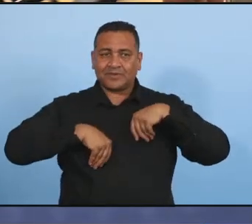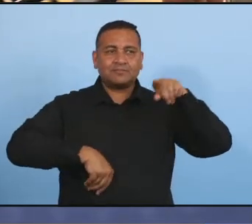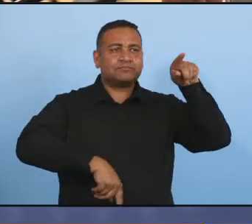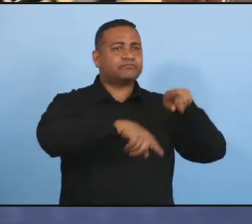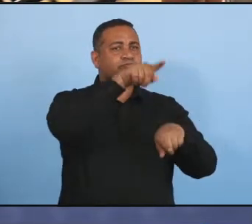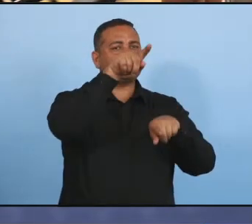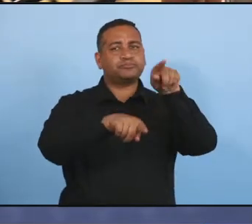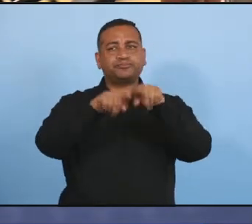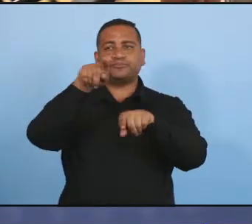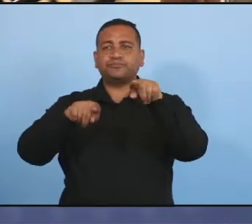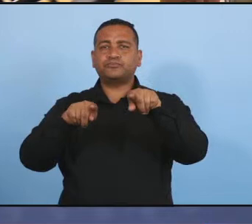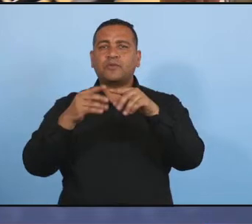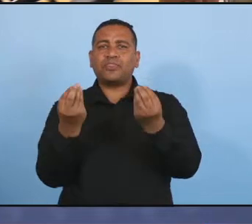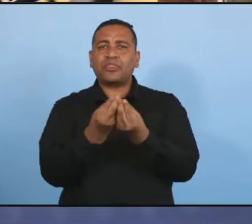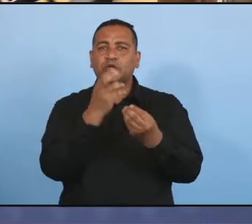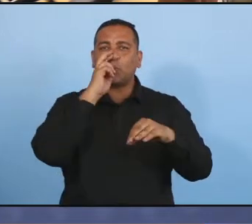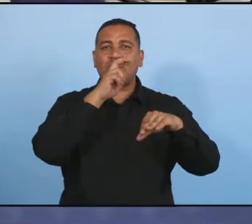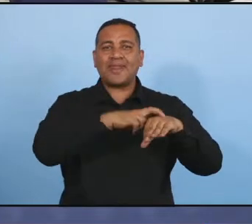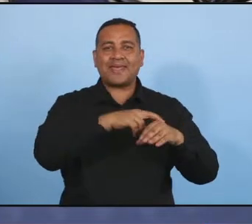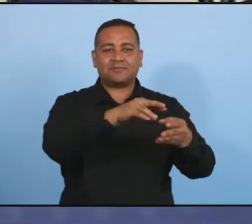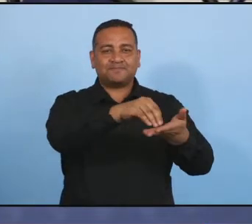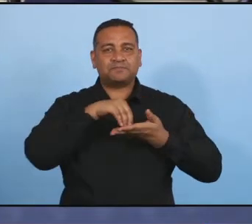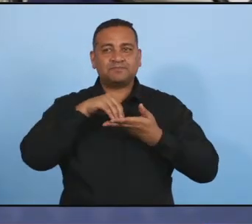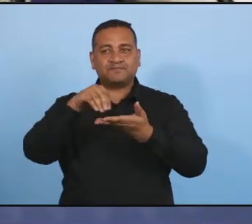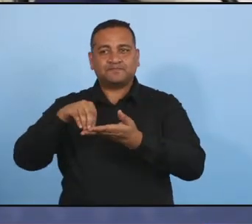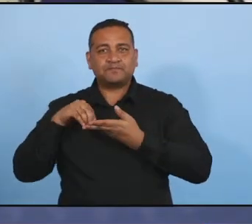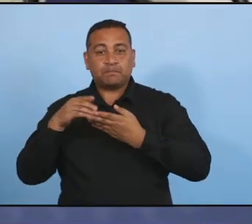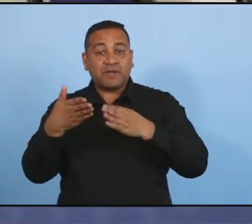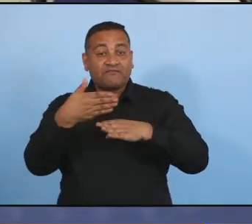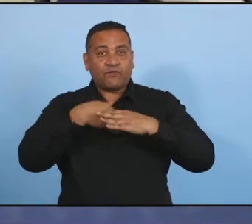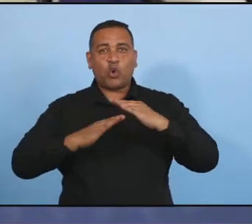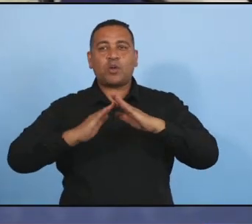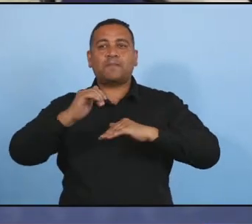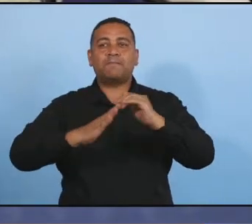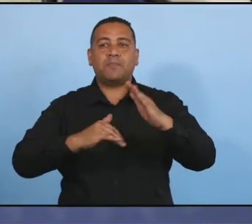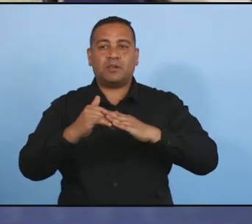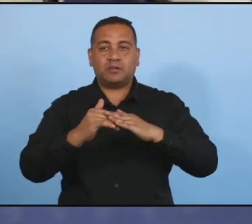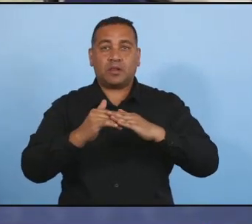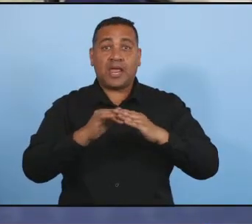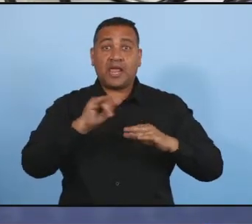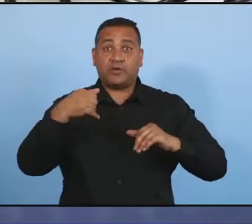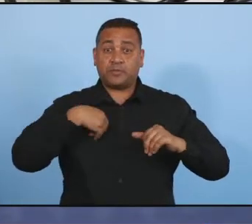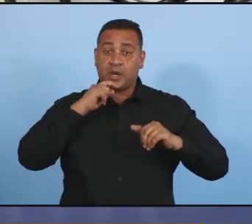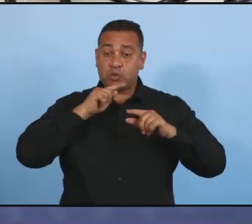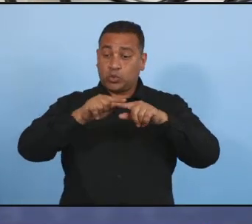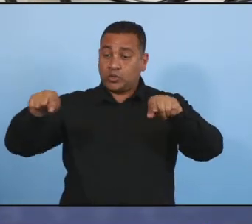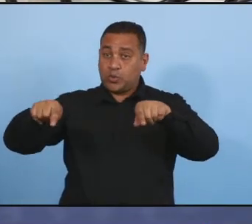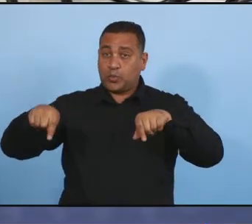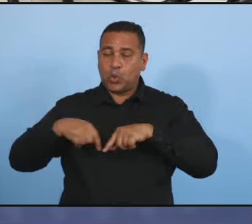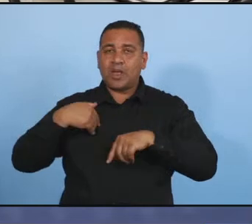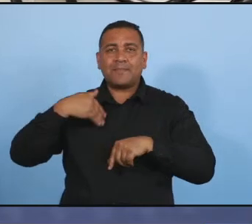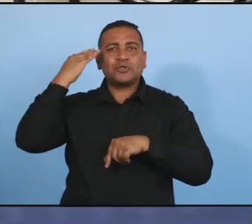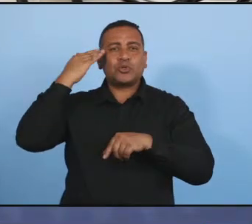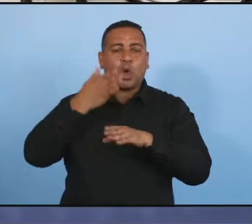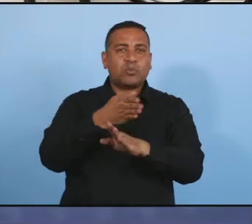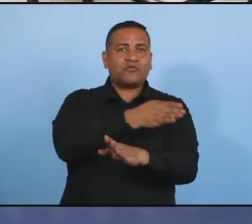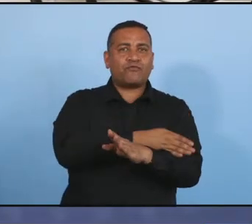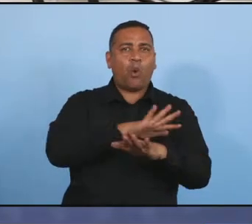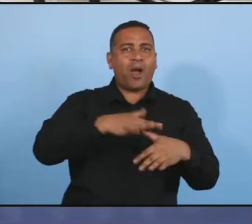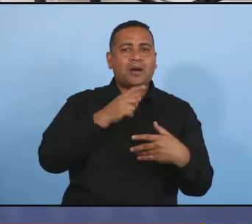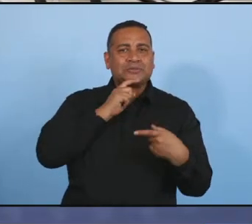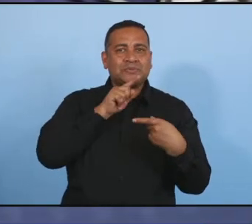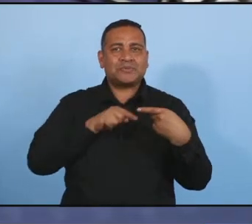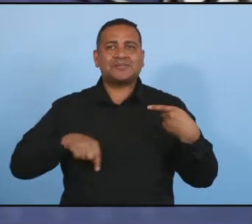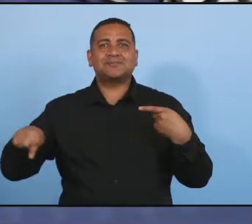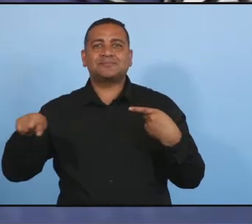components that we use and how they work, knowing to read your symbols. Those are important, but the most important thing there is knowing